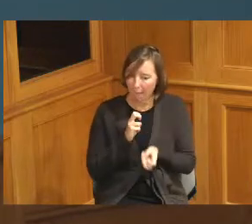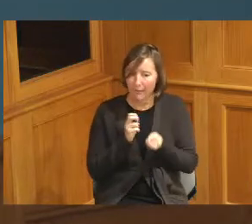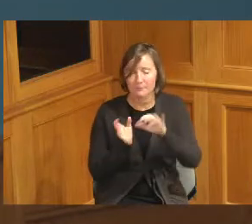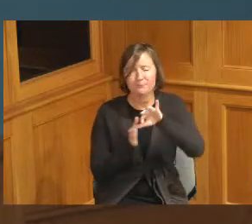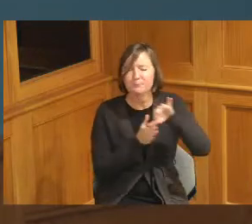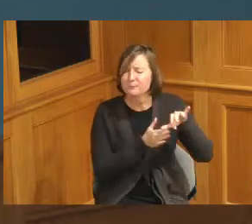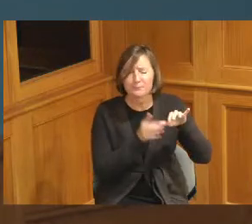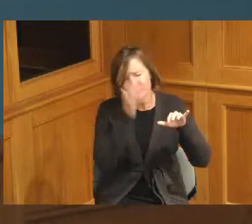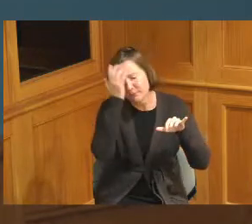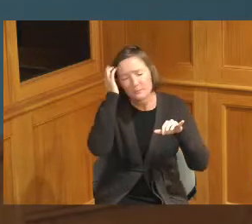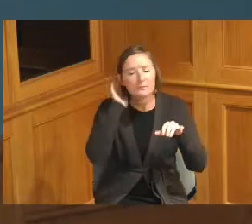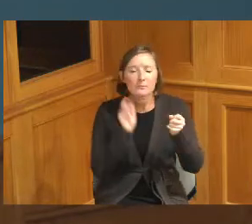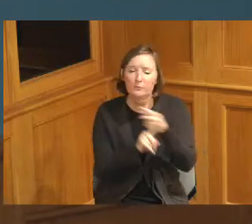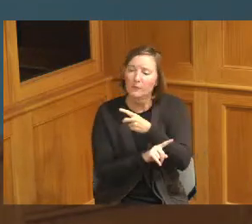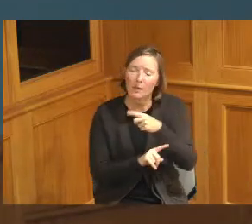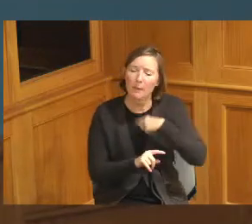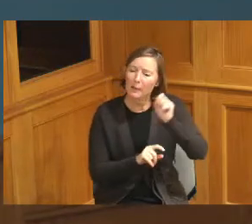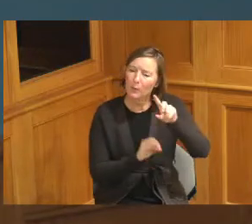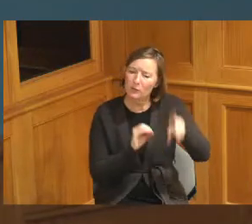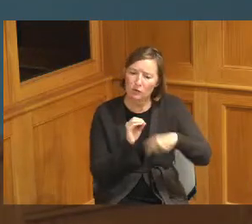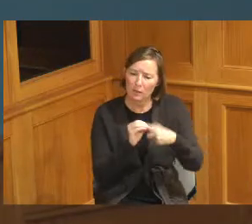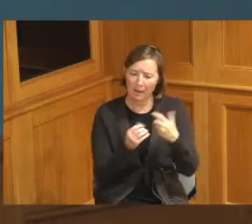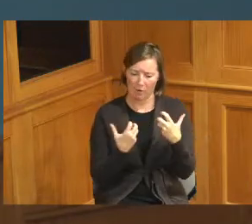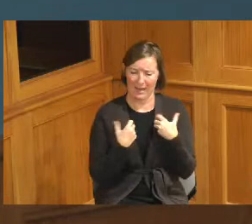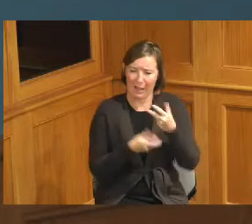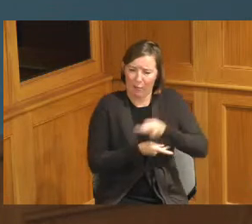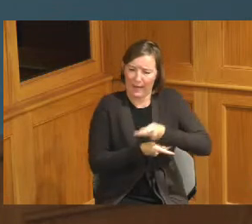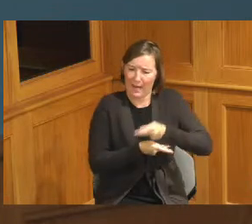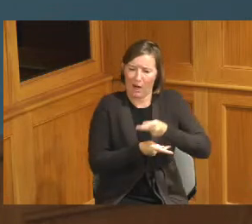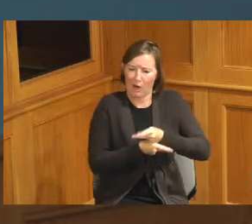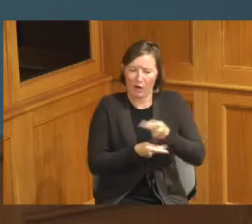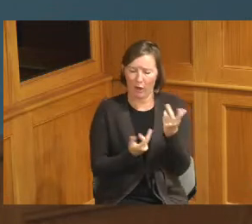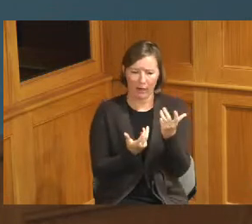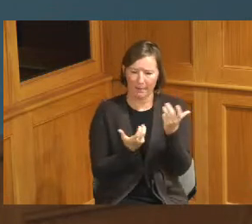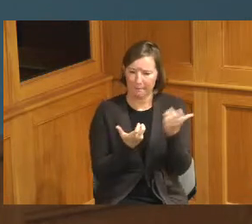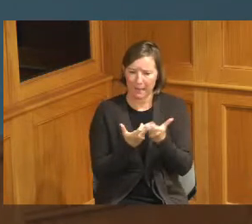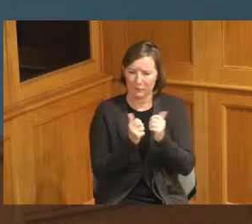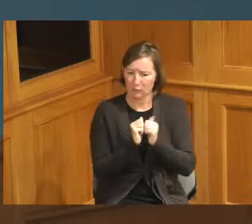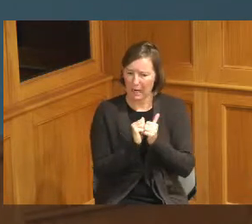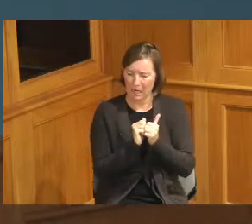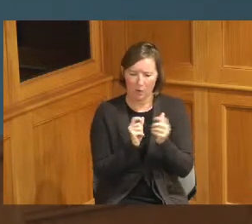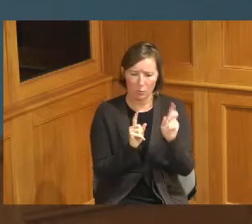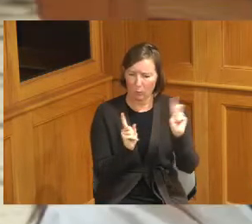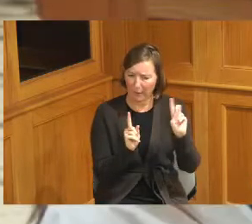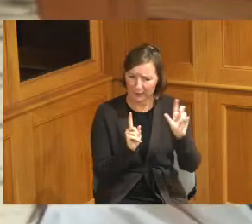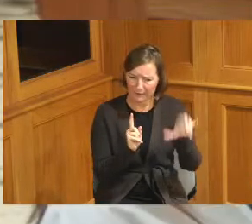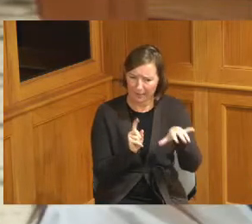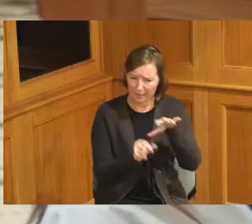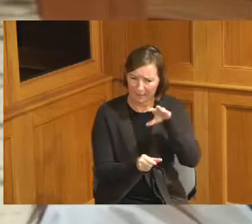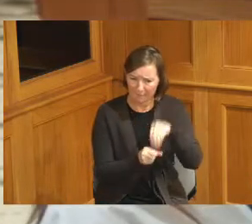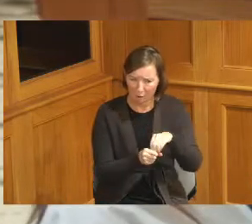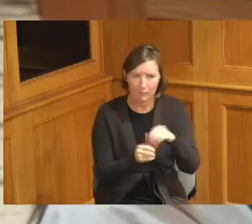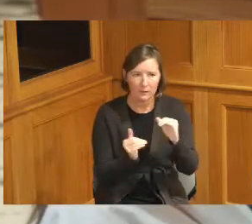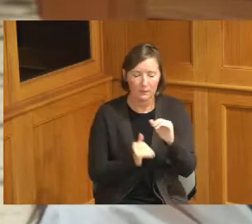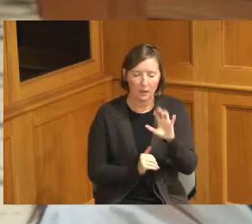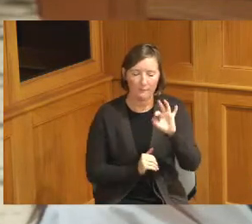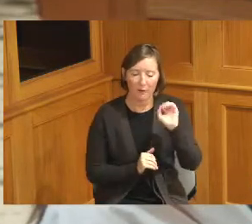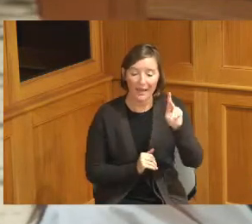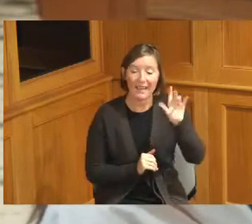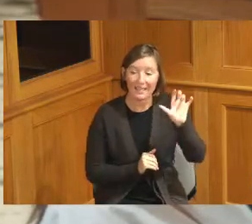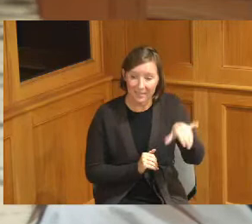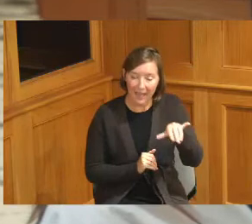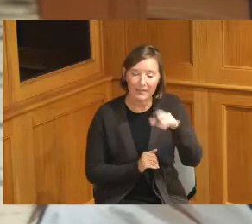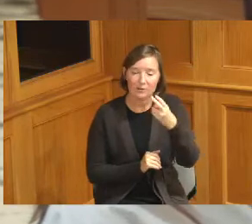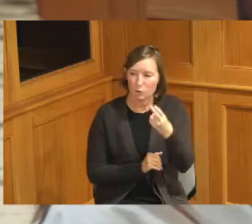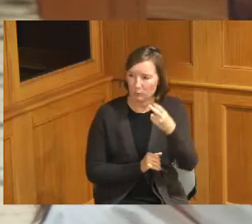about where does the healthcare piece come in this? Is that in your budget or is that? That's in it's in the human resources